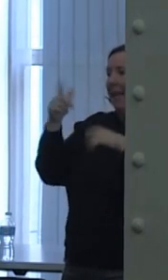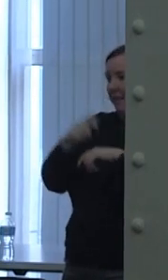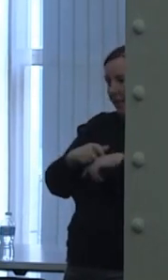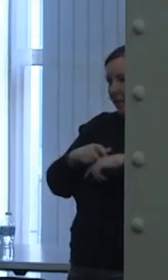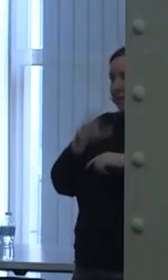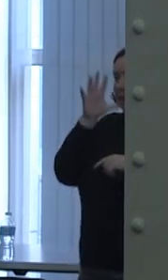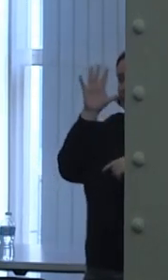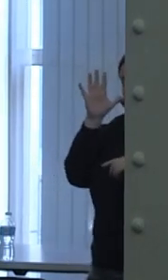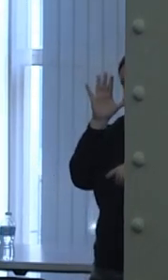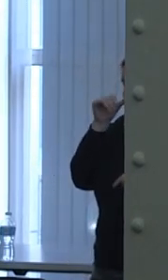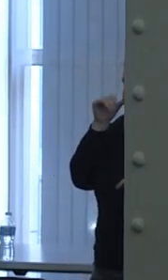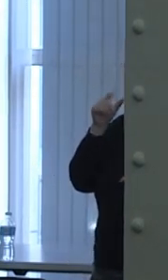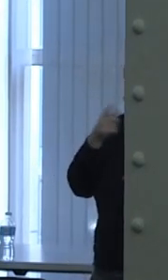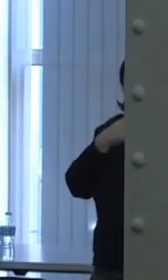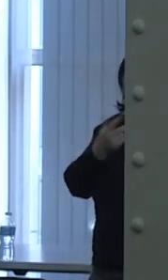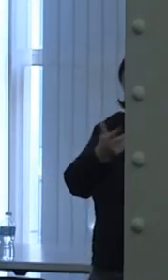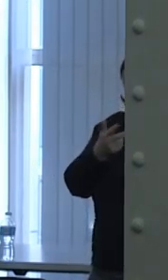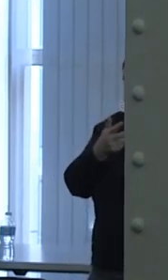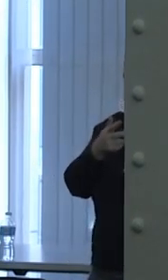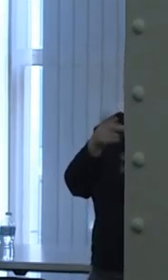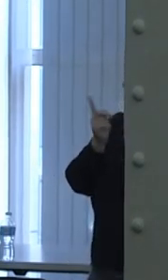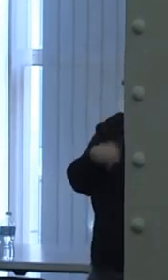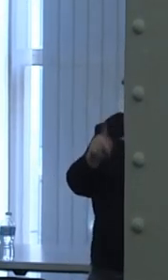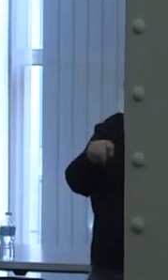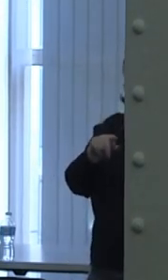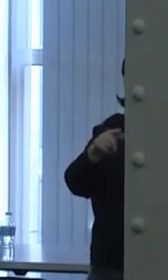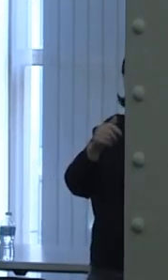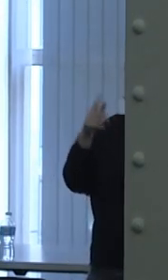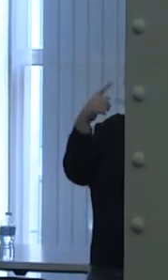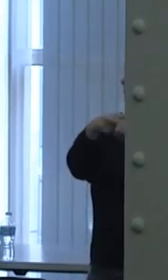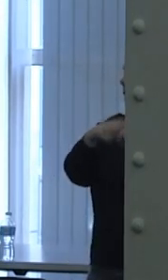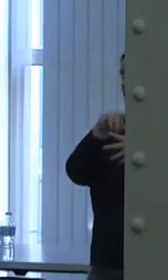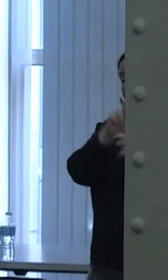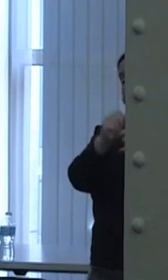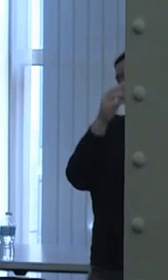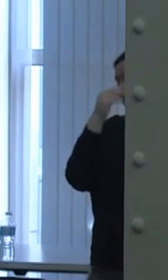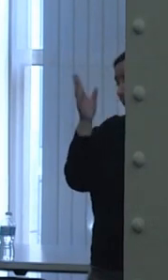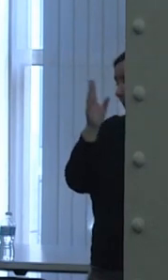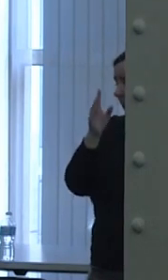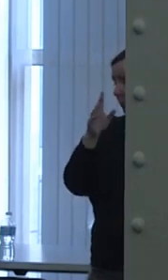adamant that we would skip anything else we had to do if we were going to go